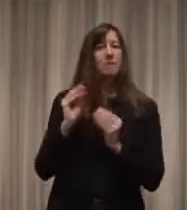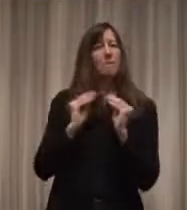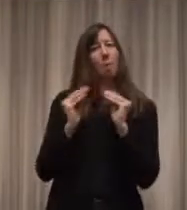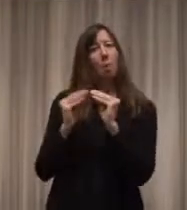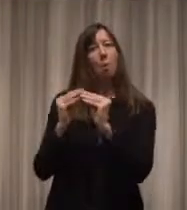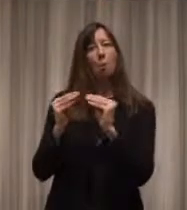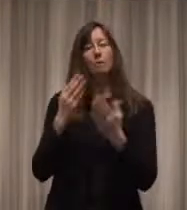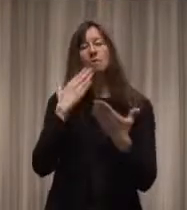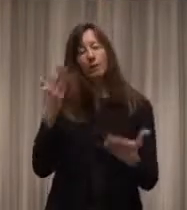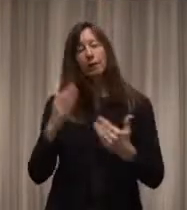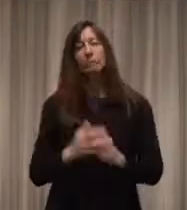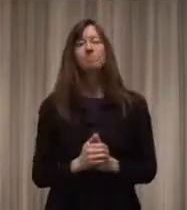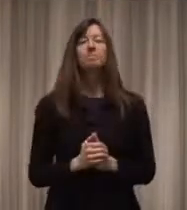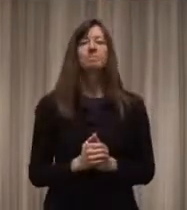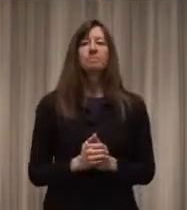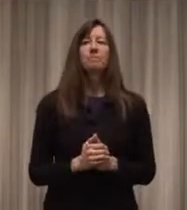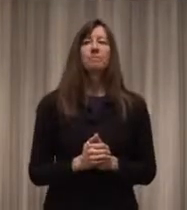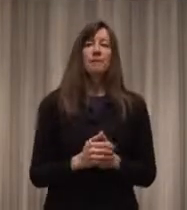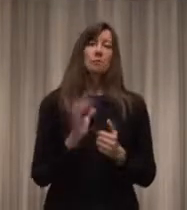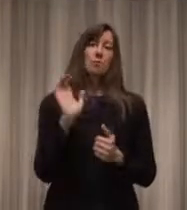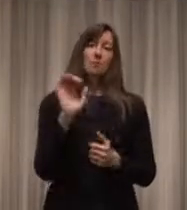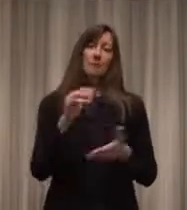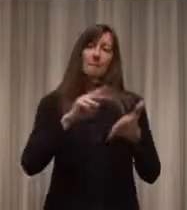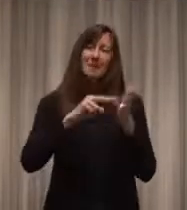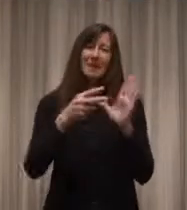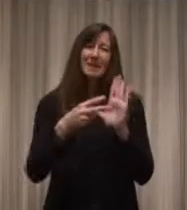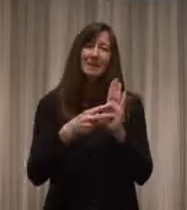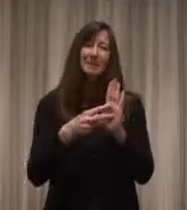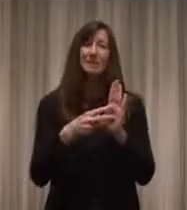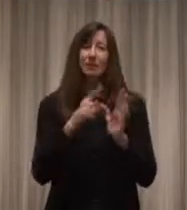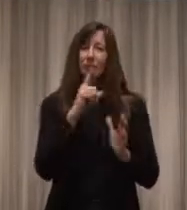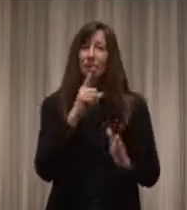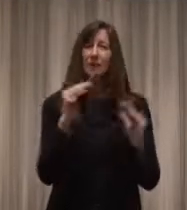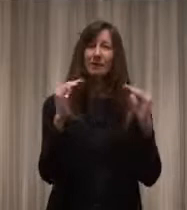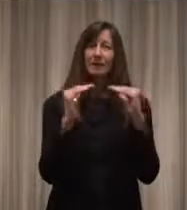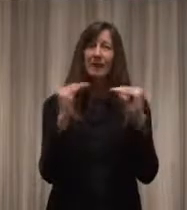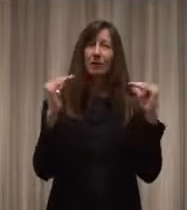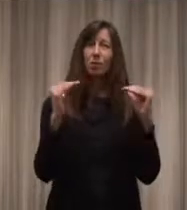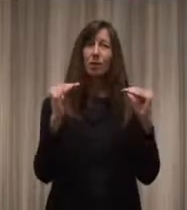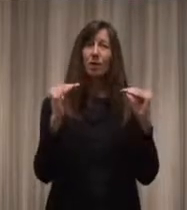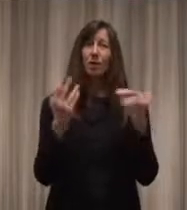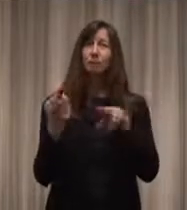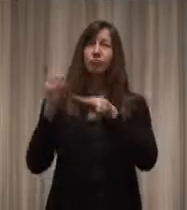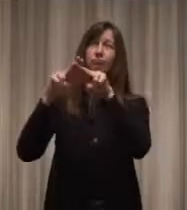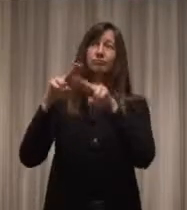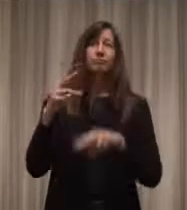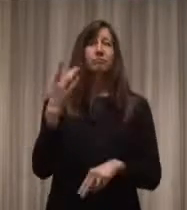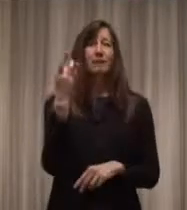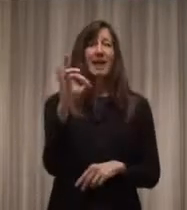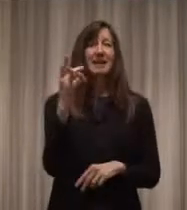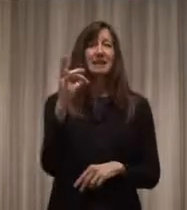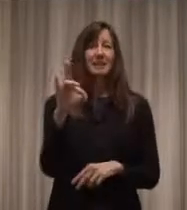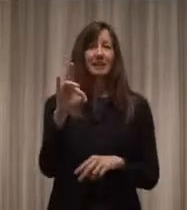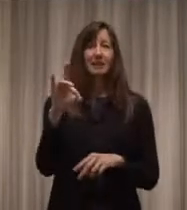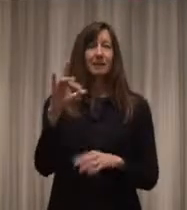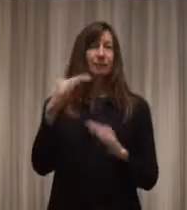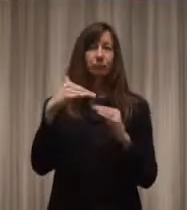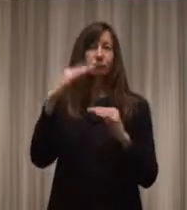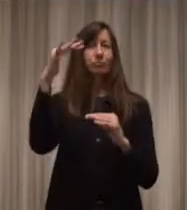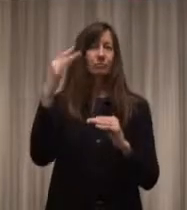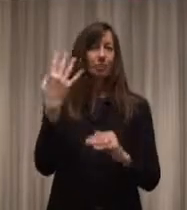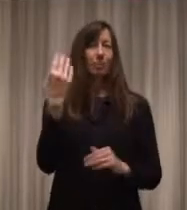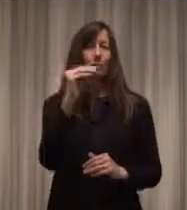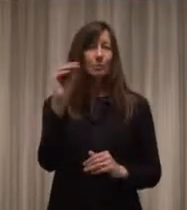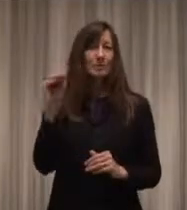significant. It represents an 18+% increase, so we are thankful for that, and I think it's important that, as